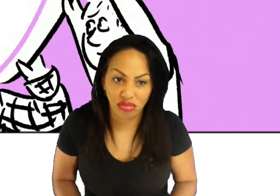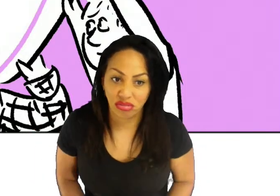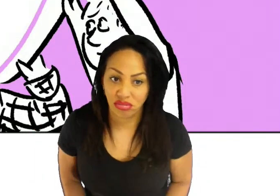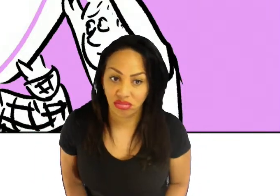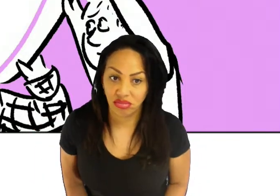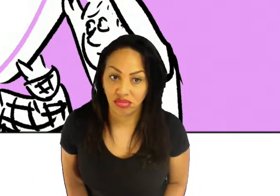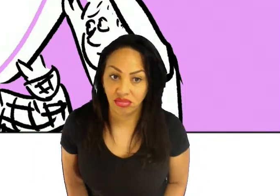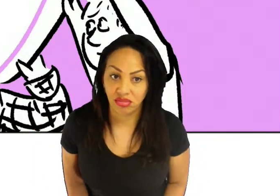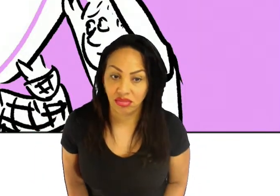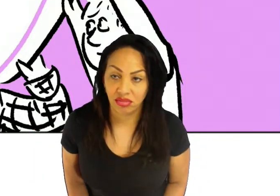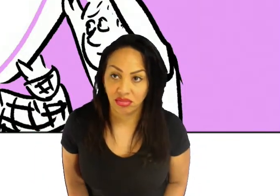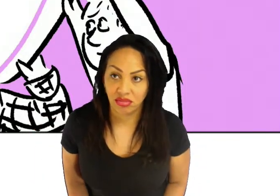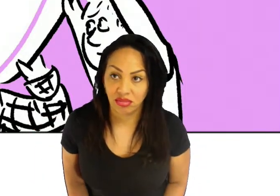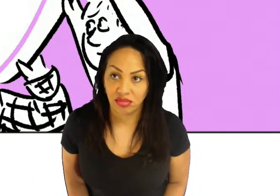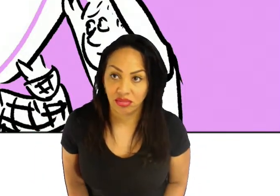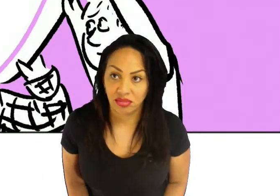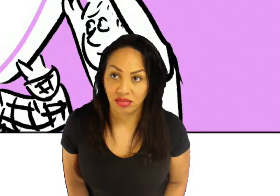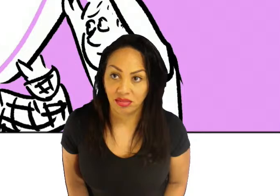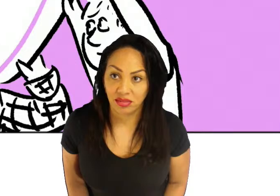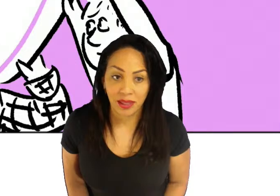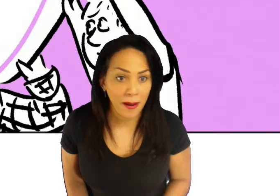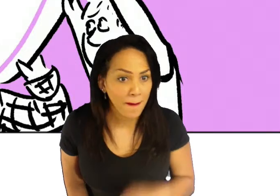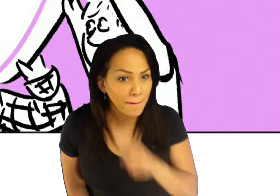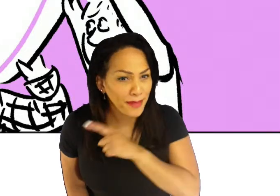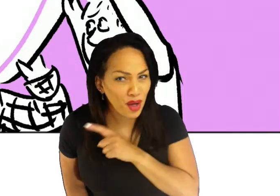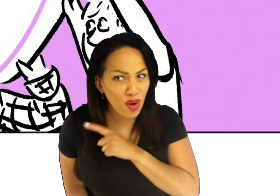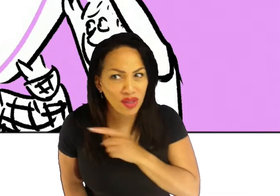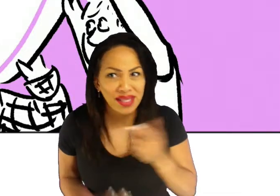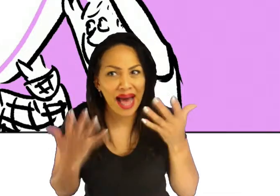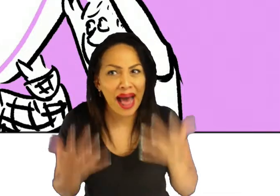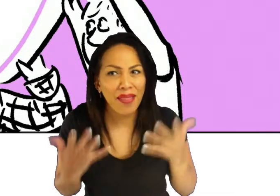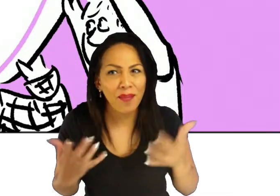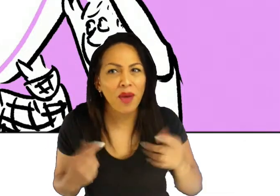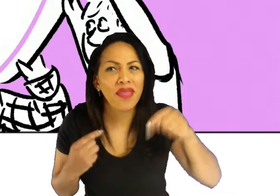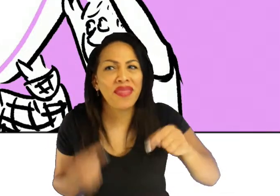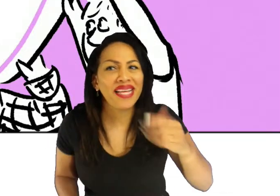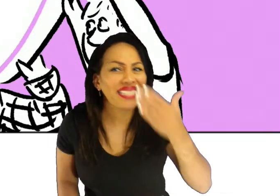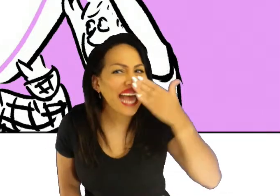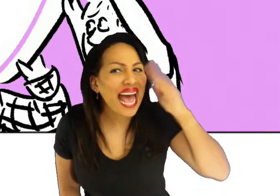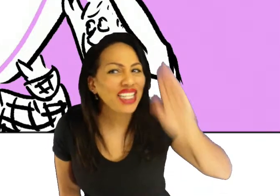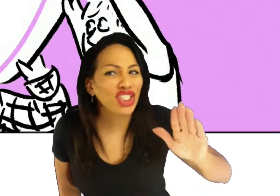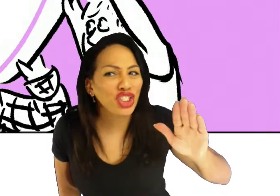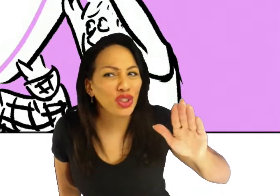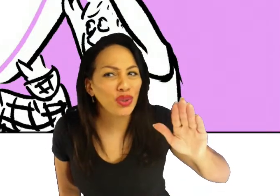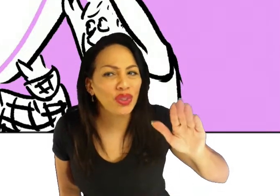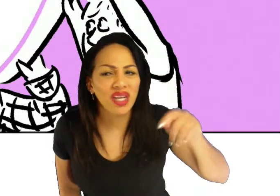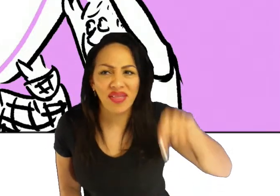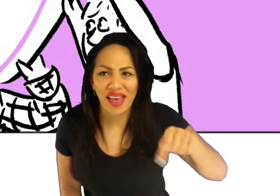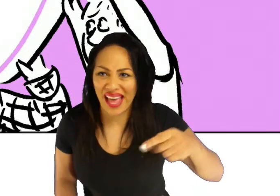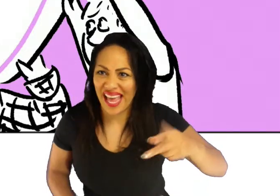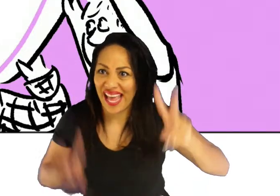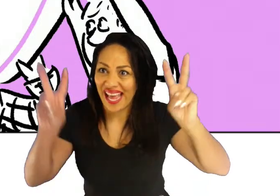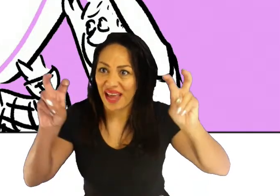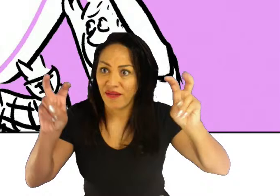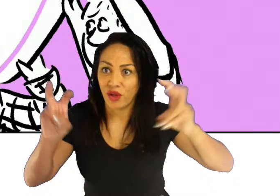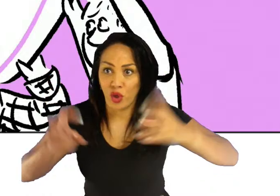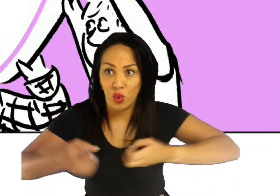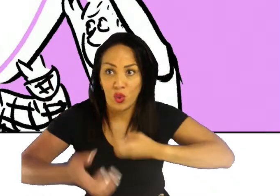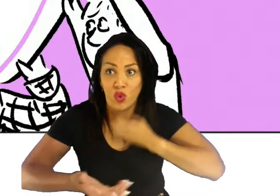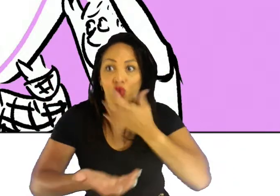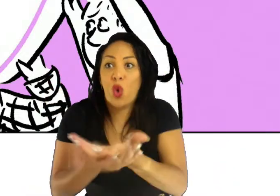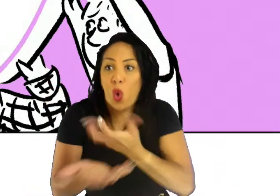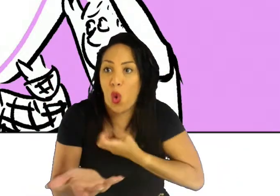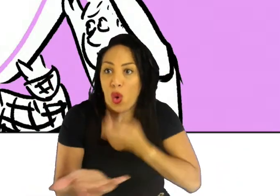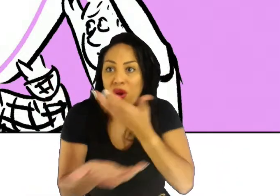are talking about the issues, then we're making them more real. But people are experiencing the issues anyway. It